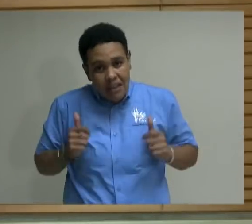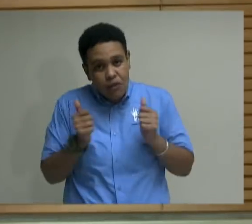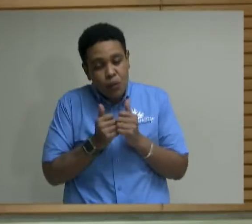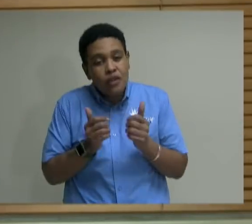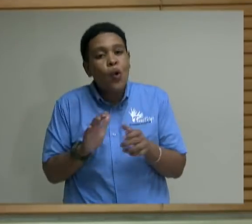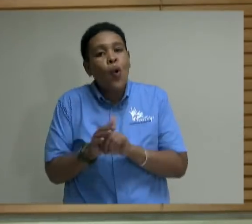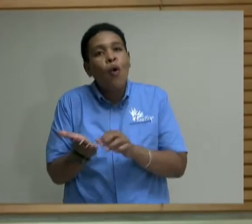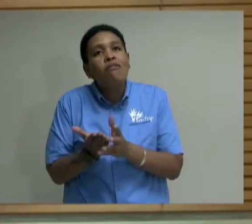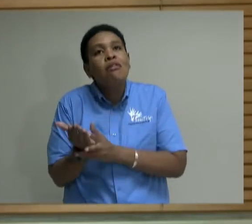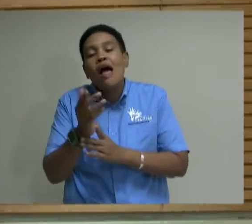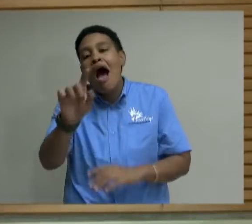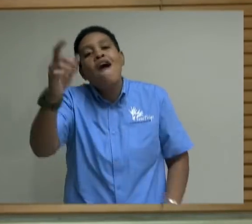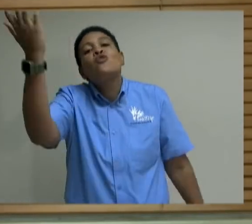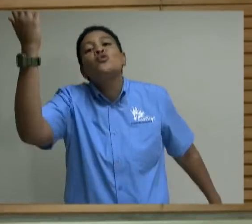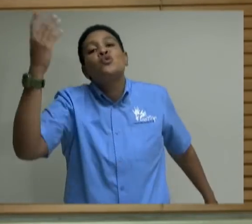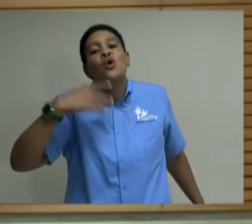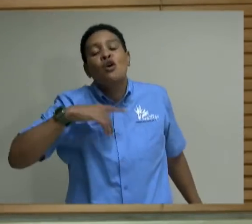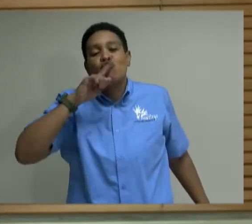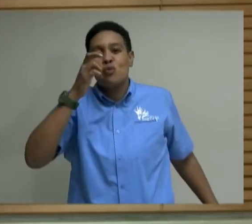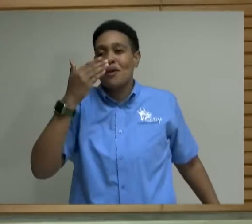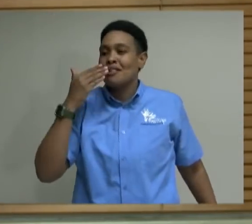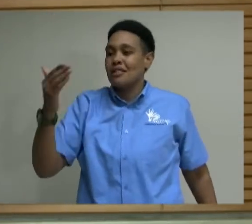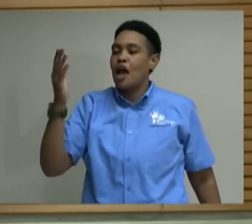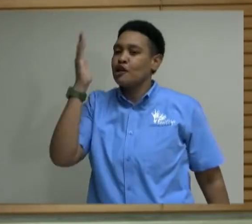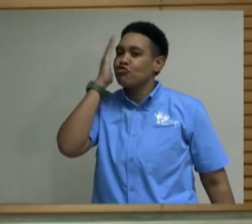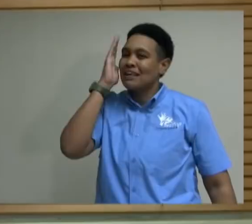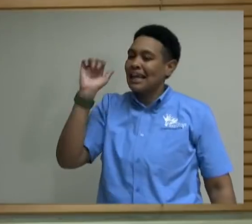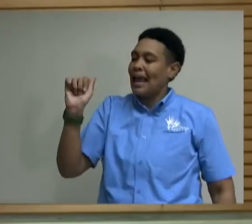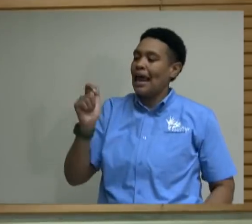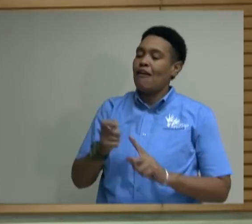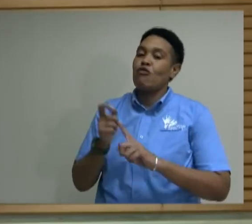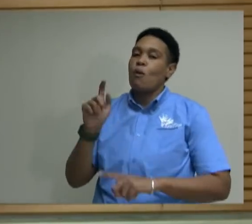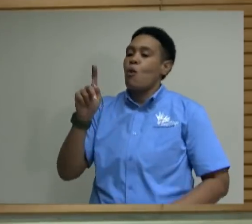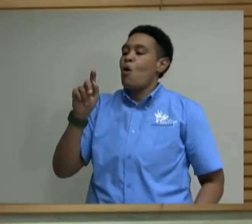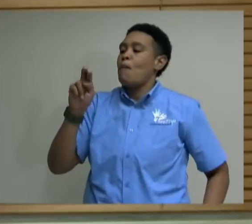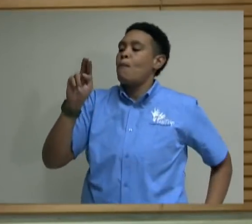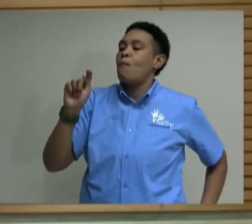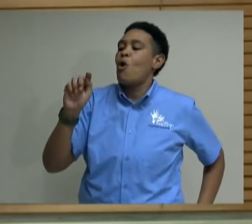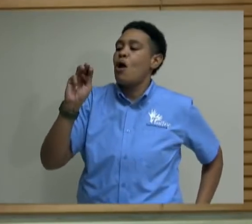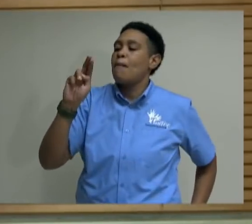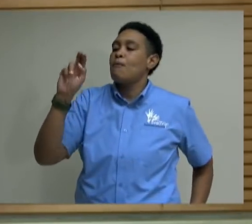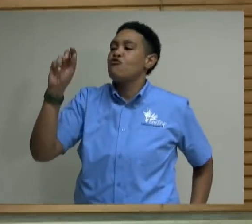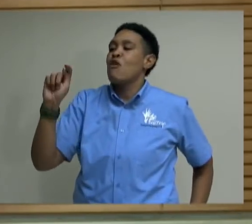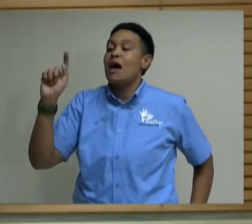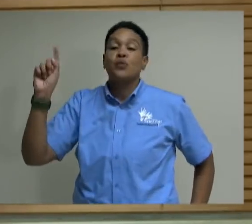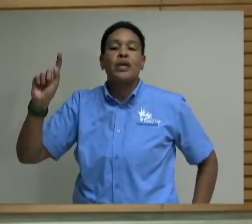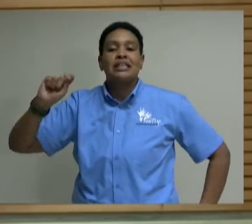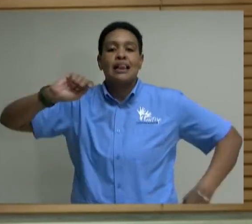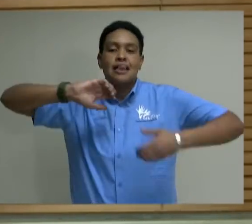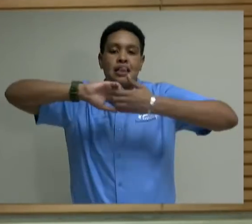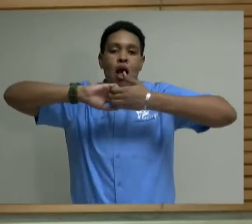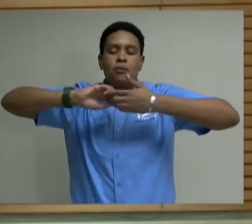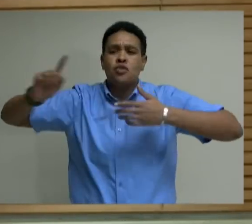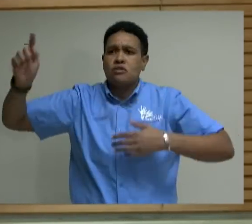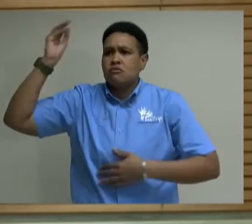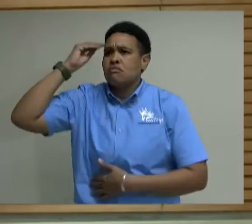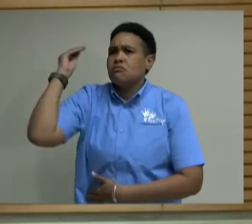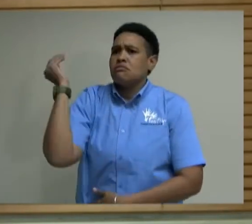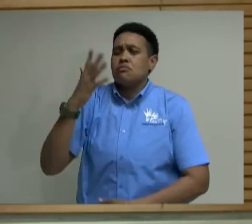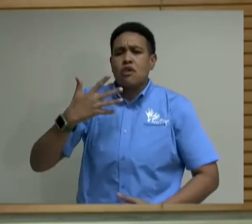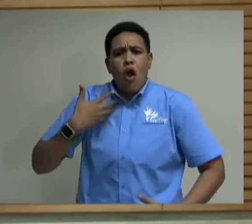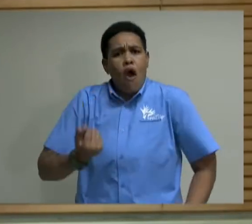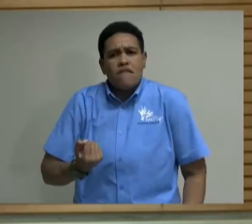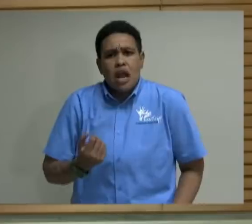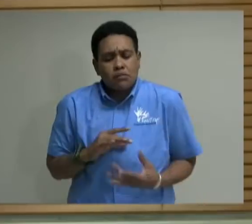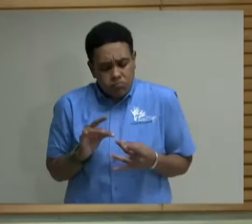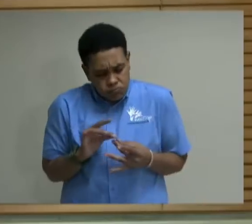I want to really thank you, Resident A from Port Morant in St. Thomas. You came across very